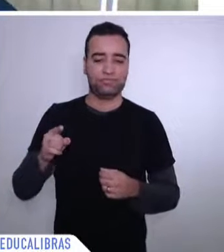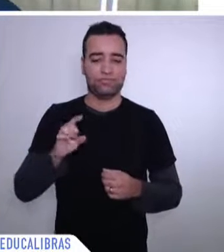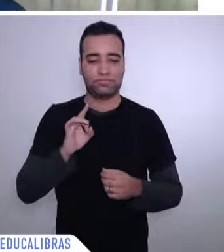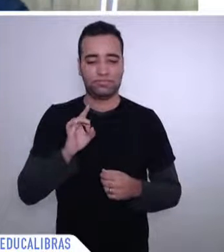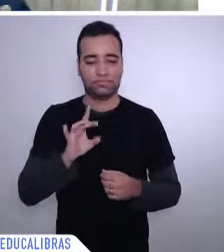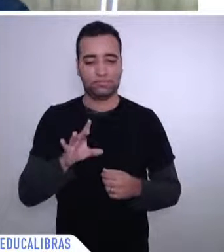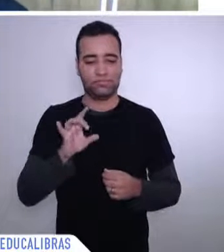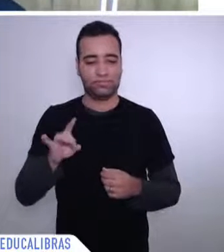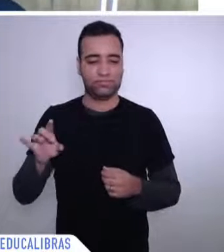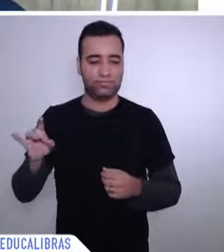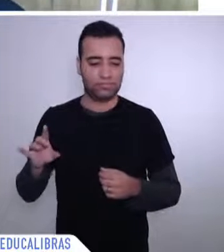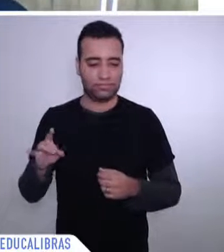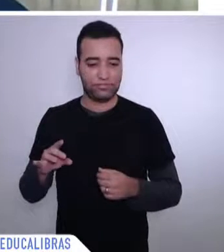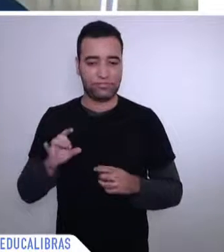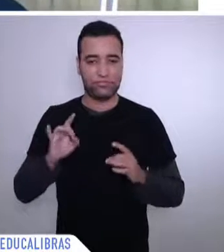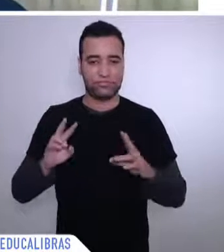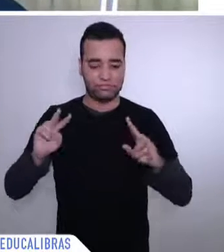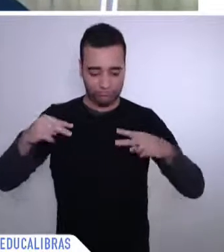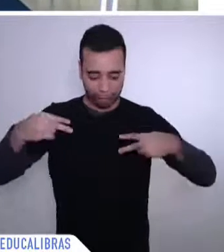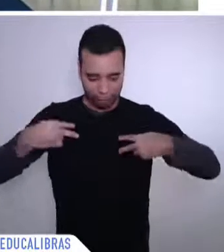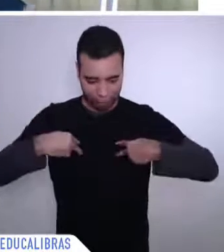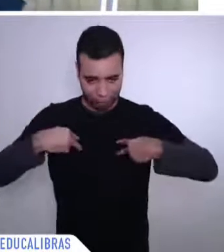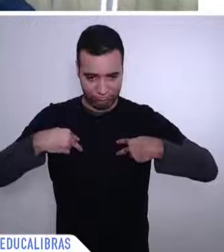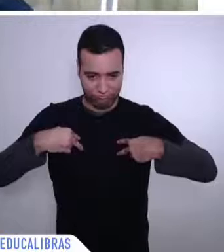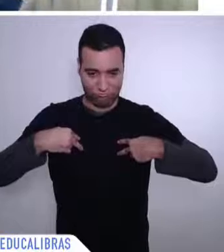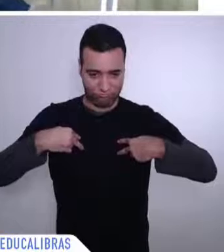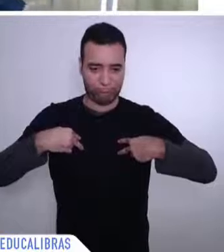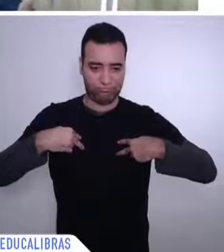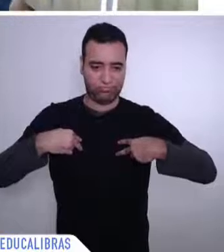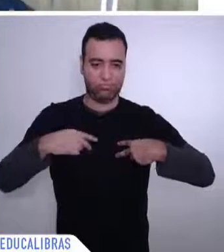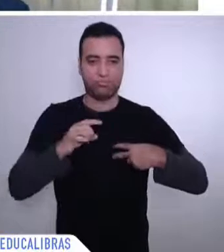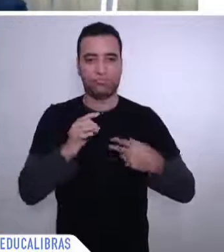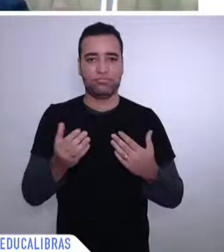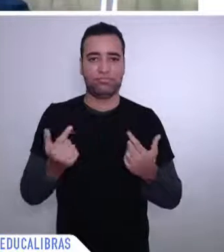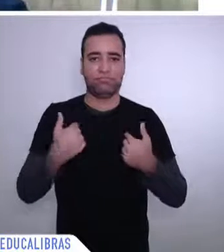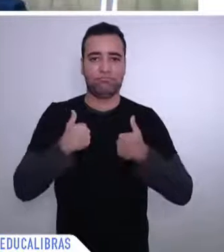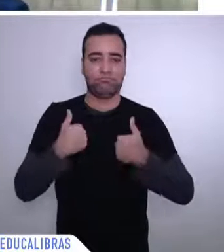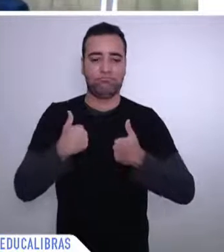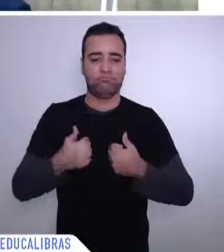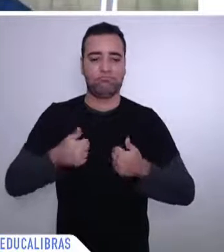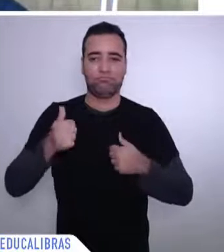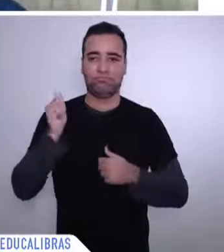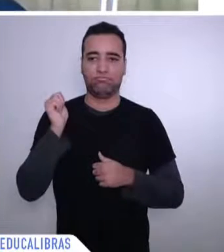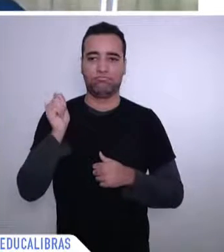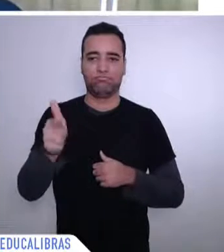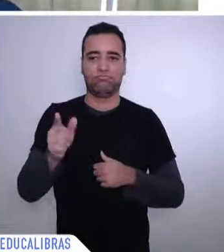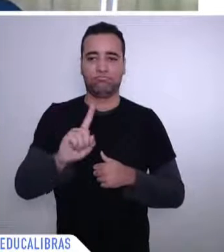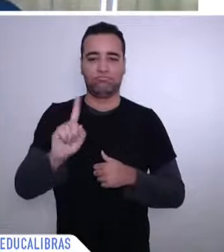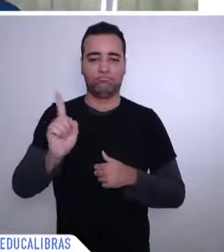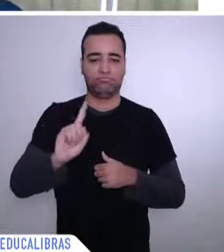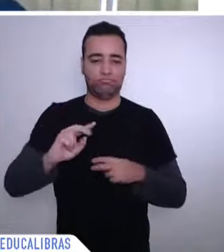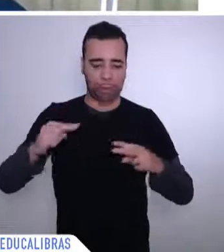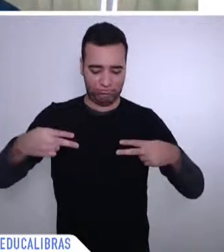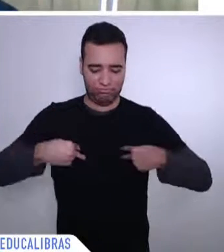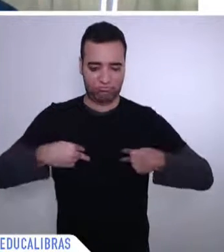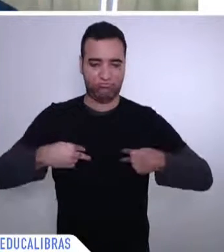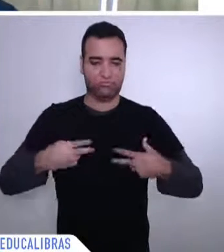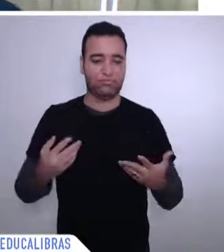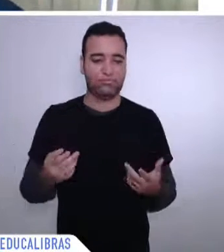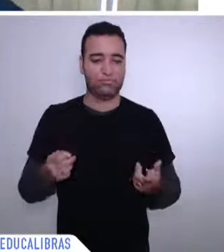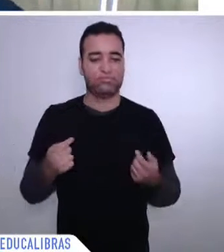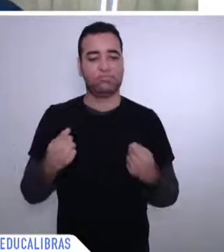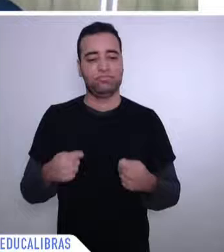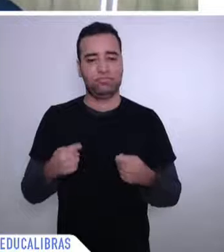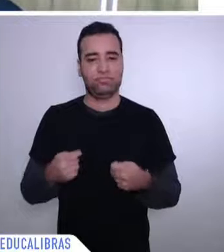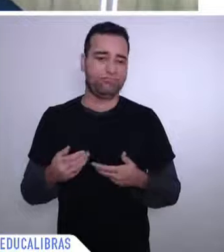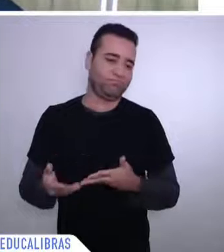over the collective, and people are thinking of themselves. People are thinking of themselves